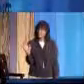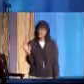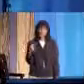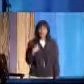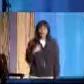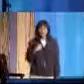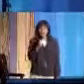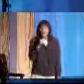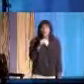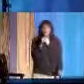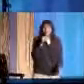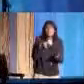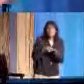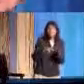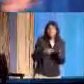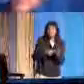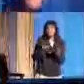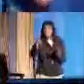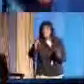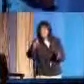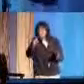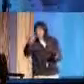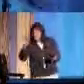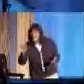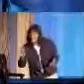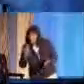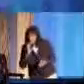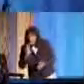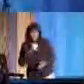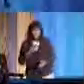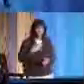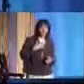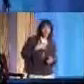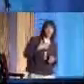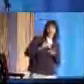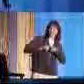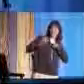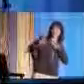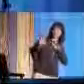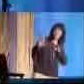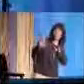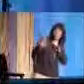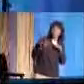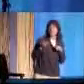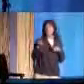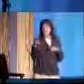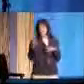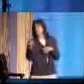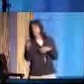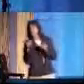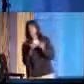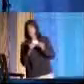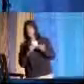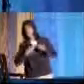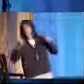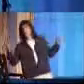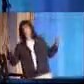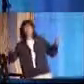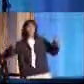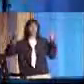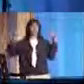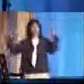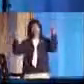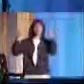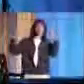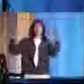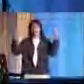talking about the different styles of speaking, but some of us are introverts and some of us are extroverts. Some of us process by speaking a lot out there, you know,